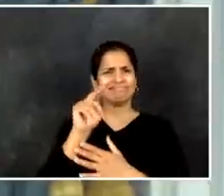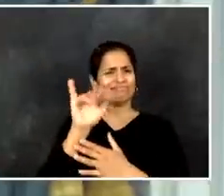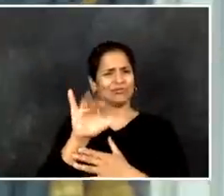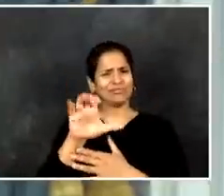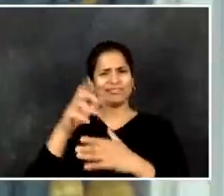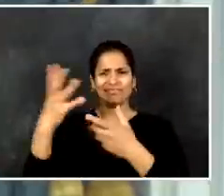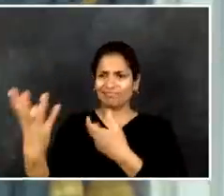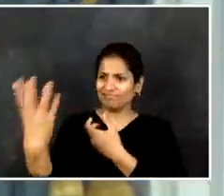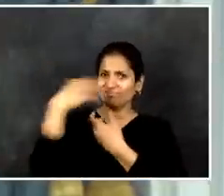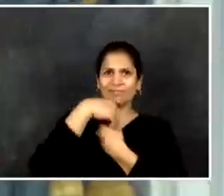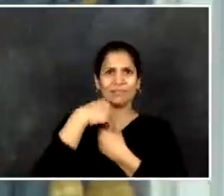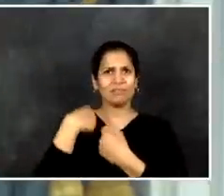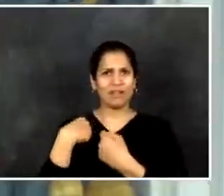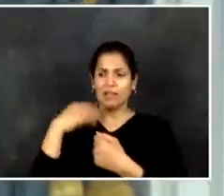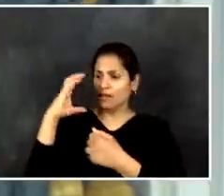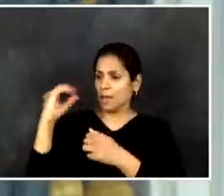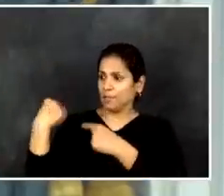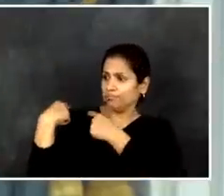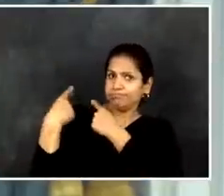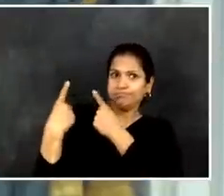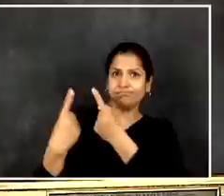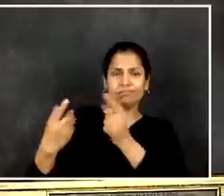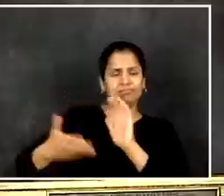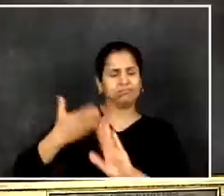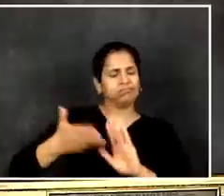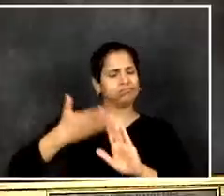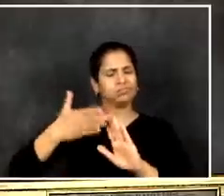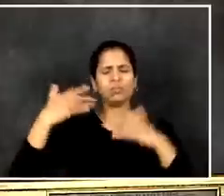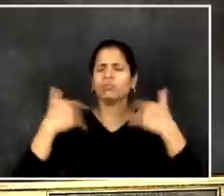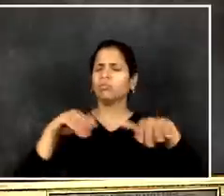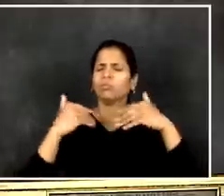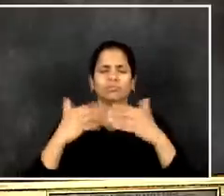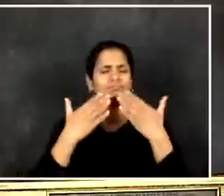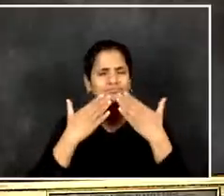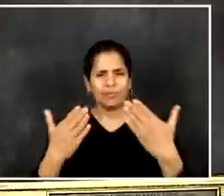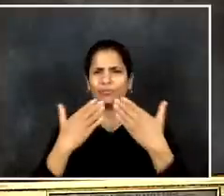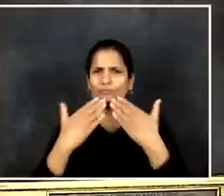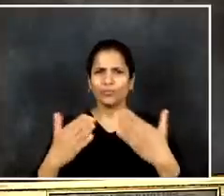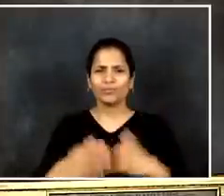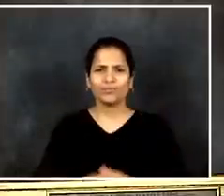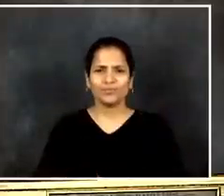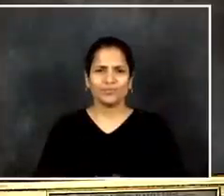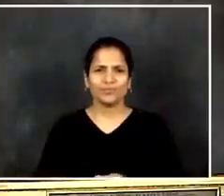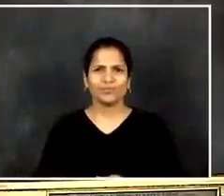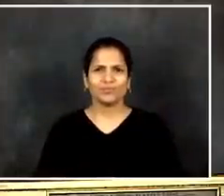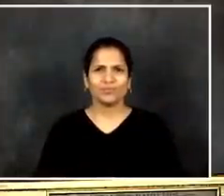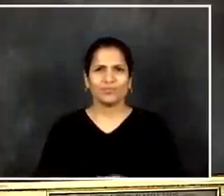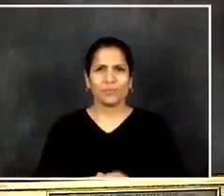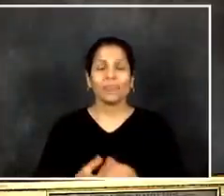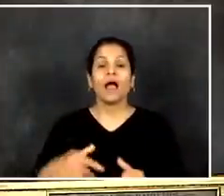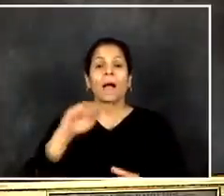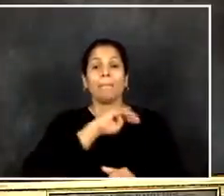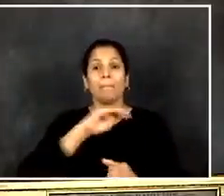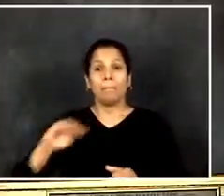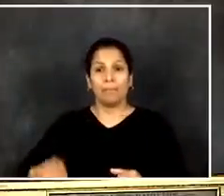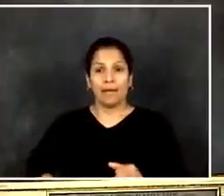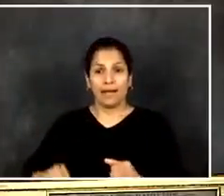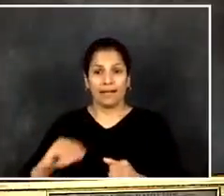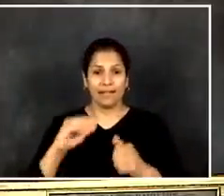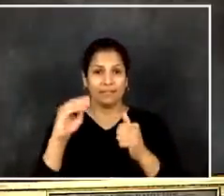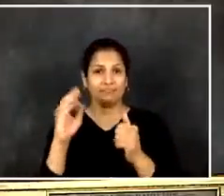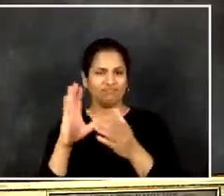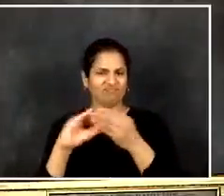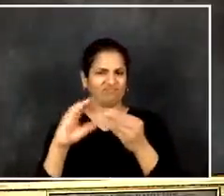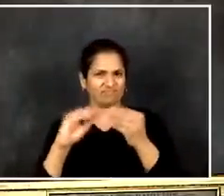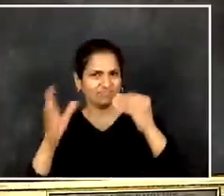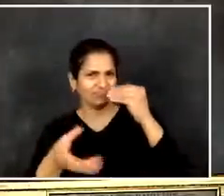but it's an asset. And I just want to ask, I know our colleagues in the media will ask questions in a second, but to